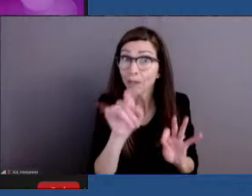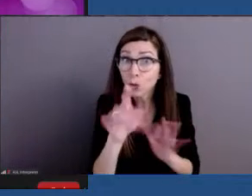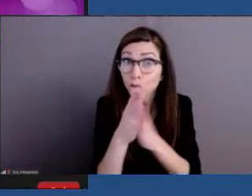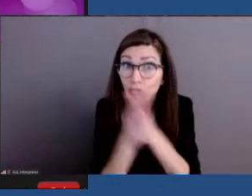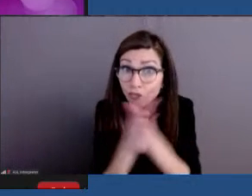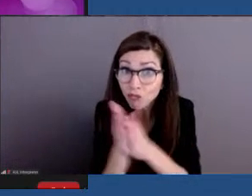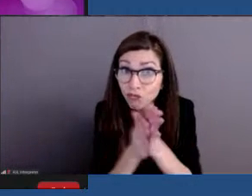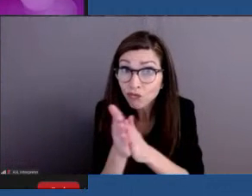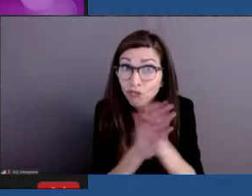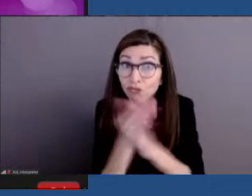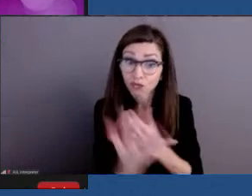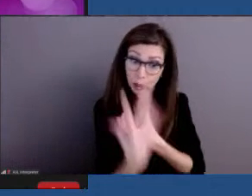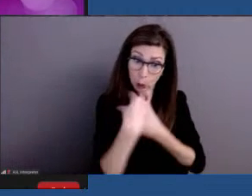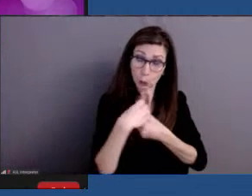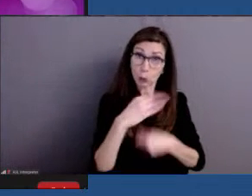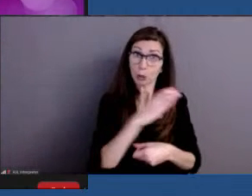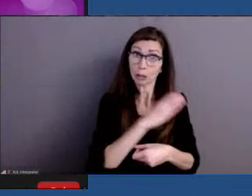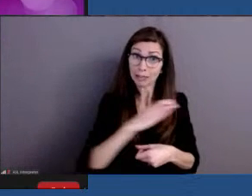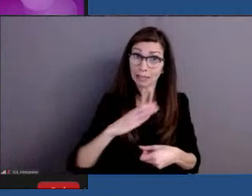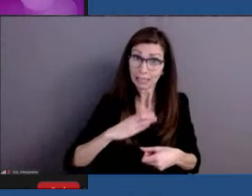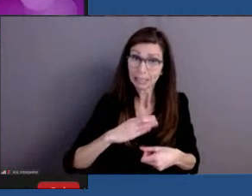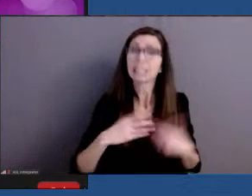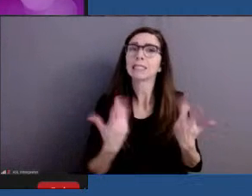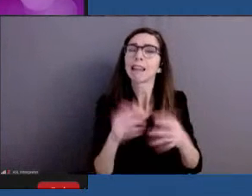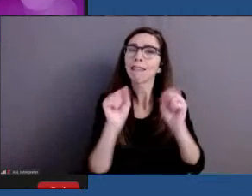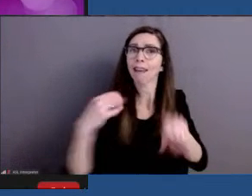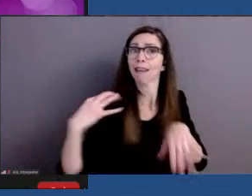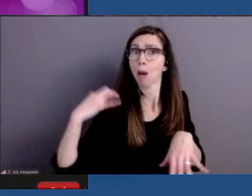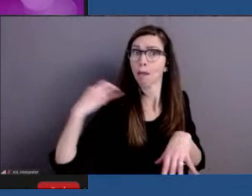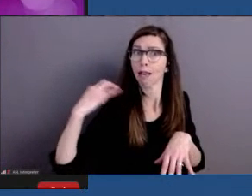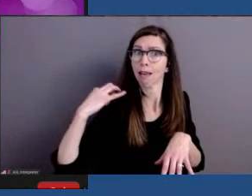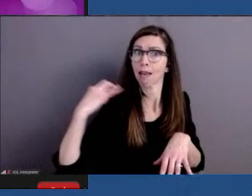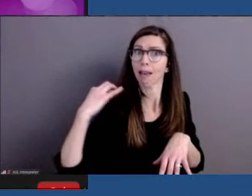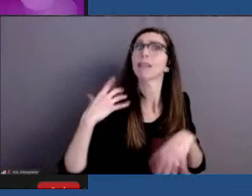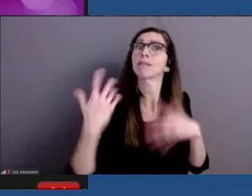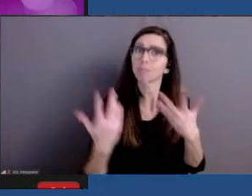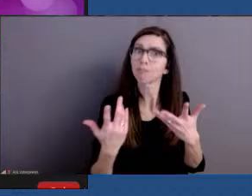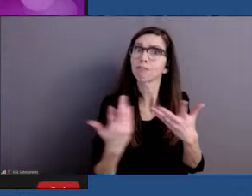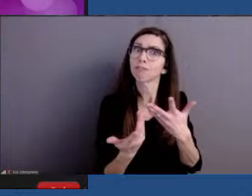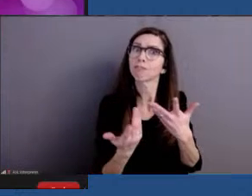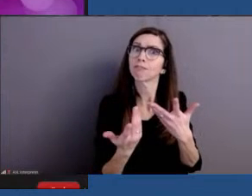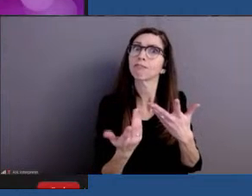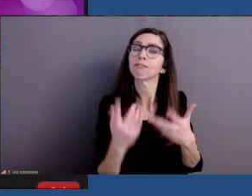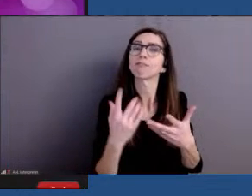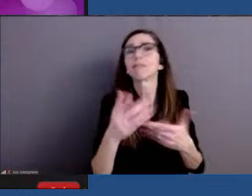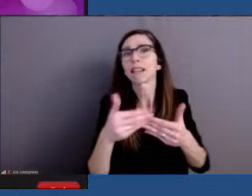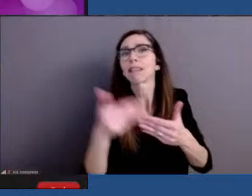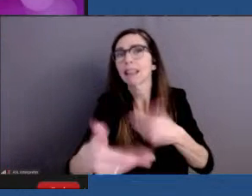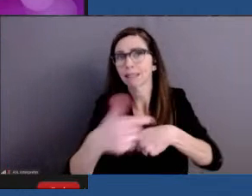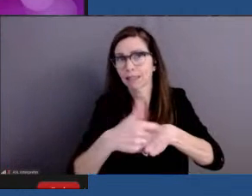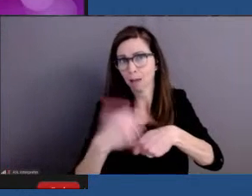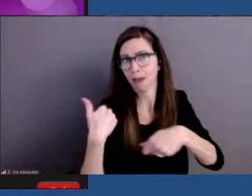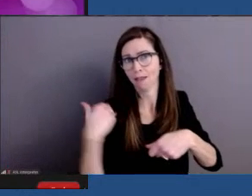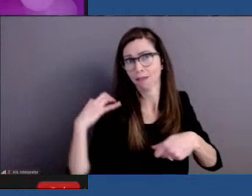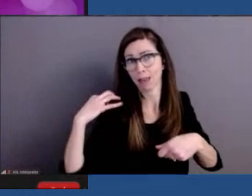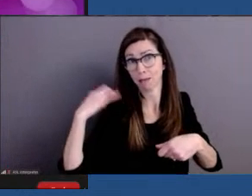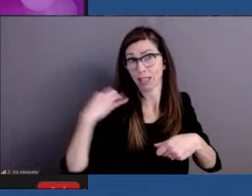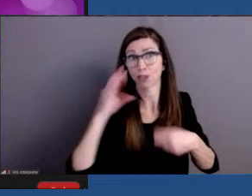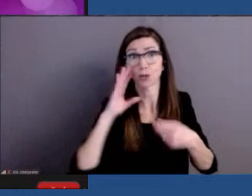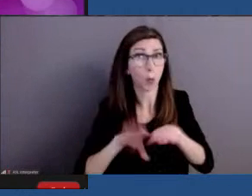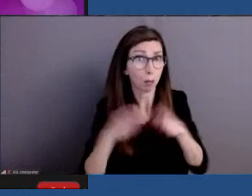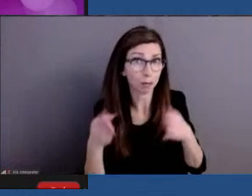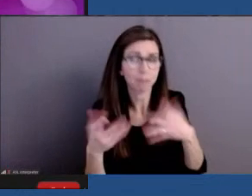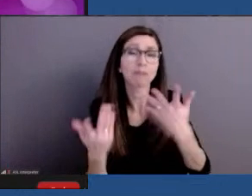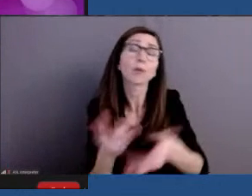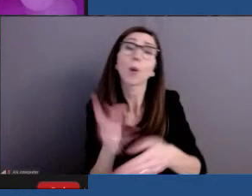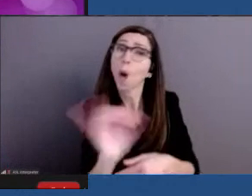an interest in disability inclusion to apply to be on the committee the next time applications are open. I also can't talk about our committee